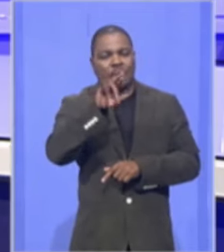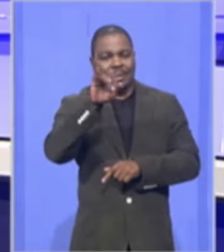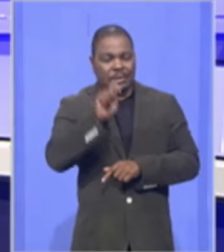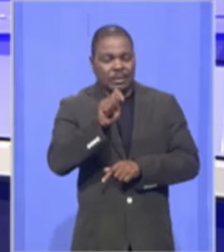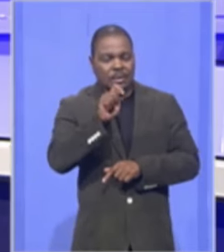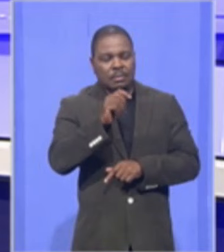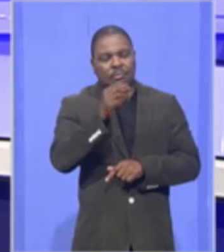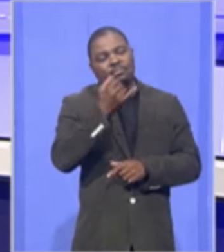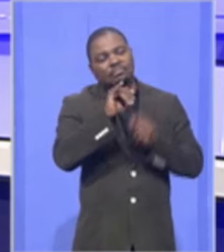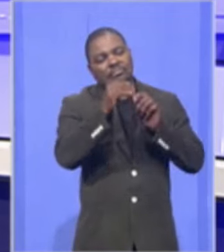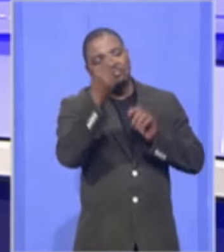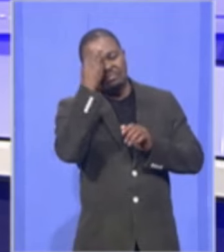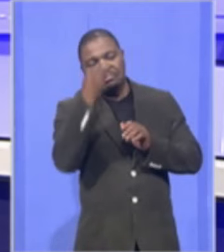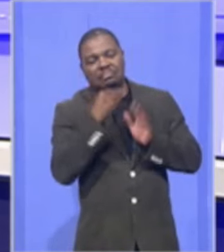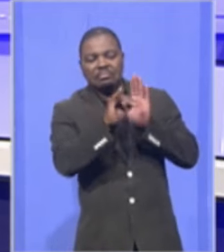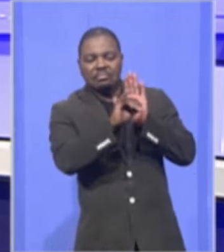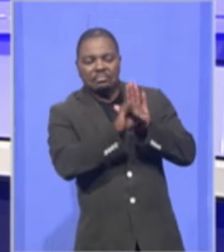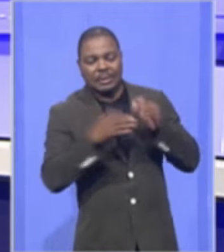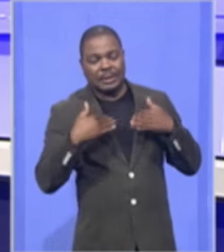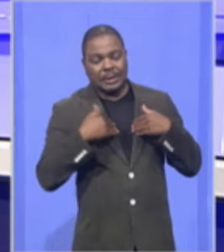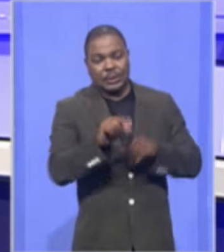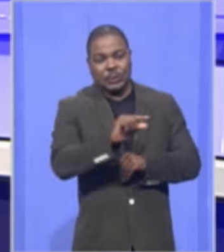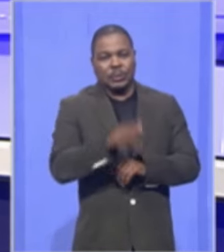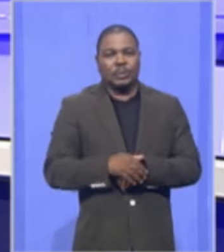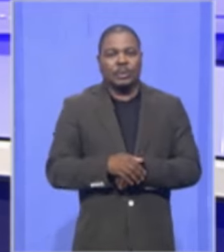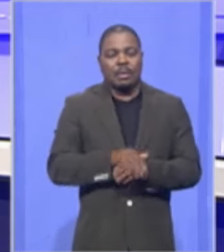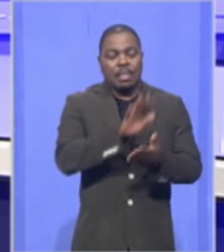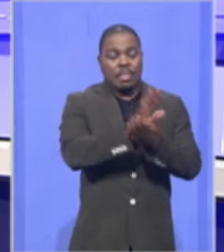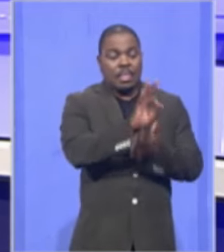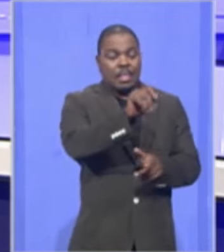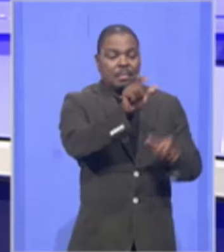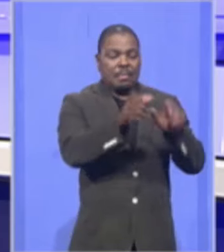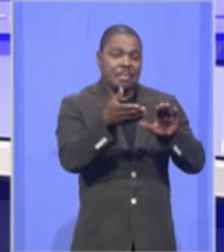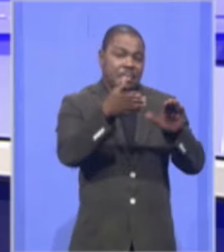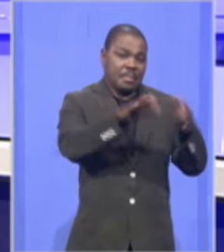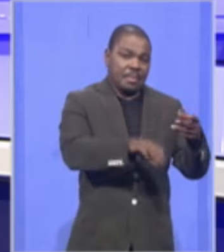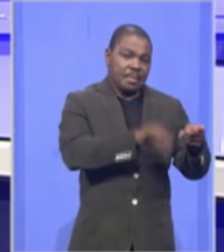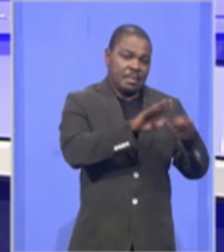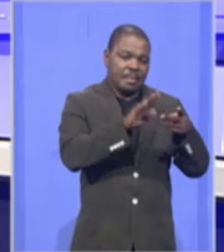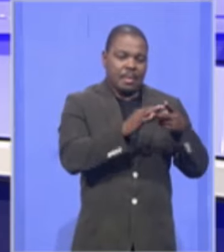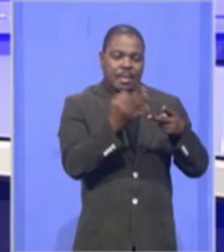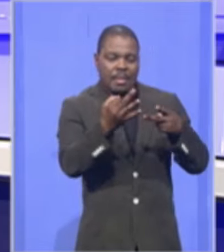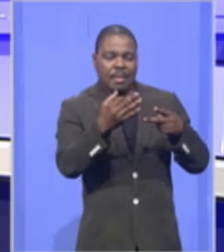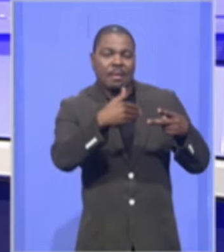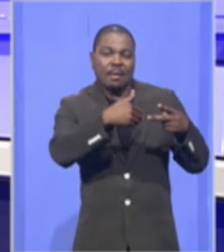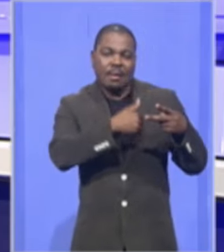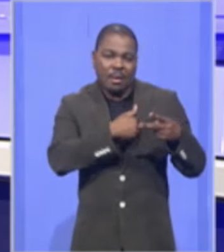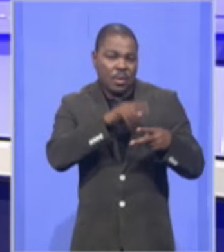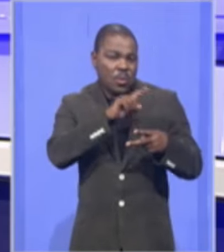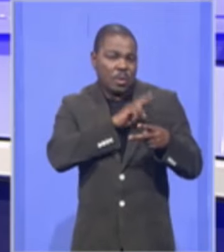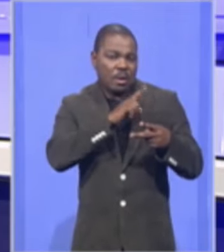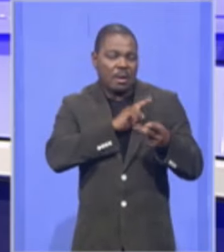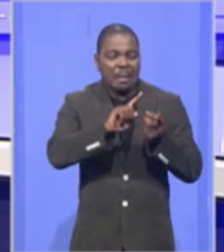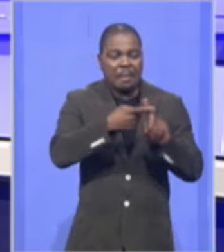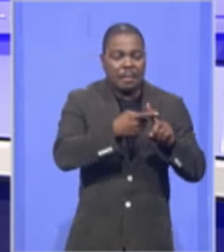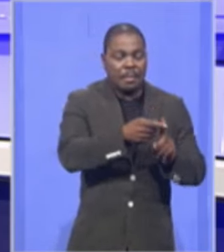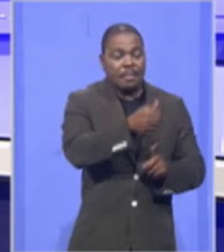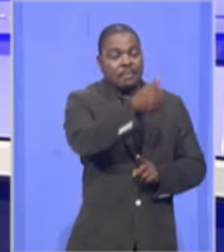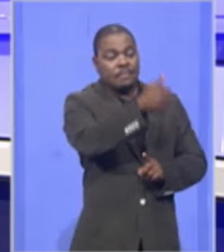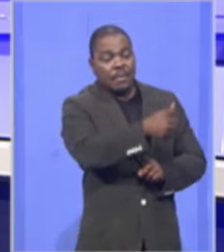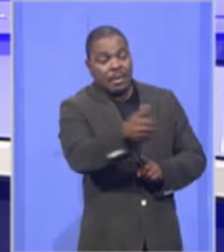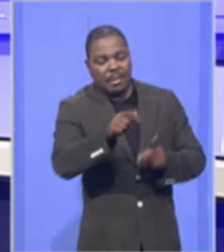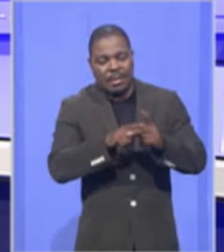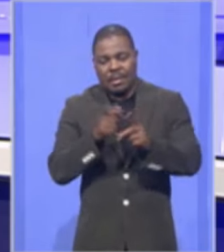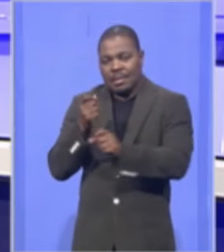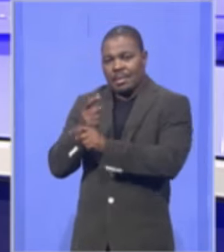e se kgale. Go tlhokofetse batho ba le 13 le go gobala ba le 3 mo thulanong magareng ga vene le